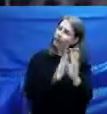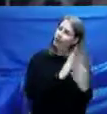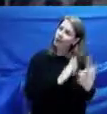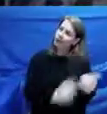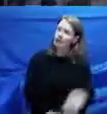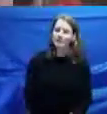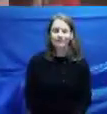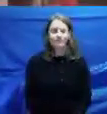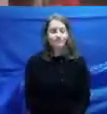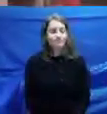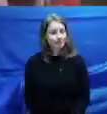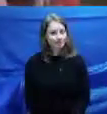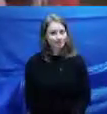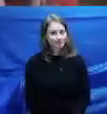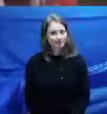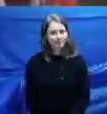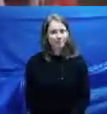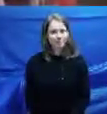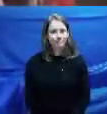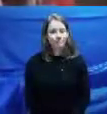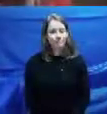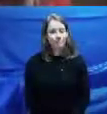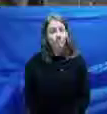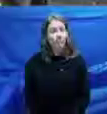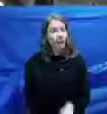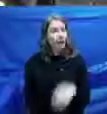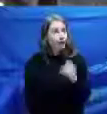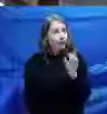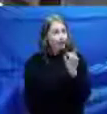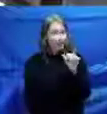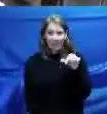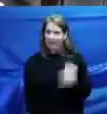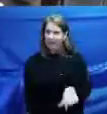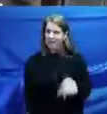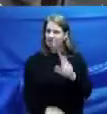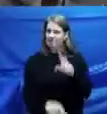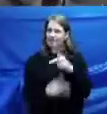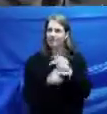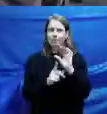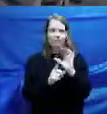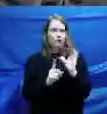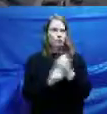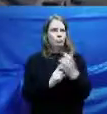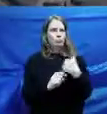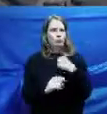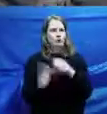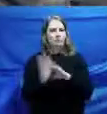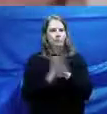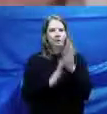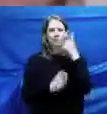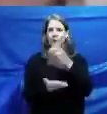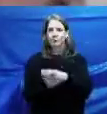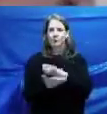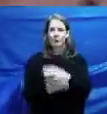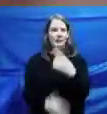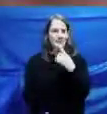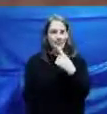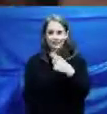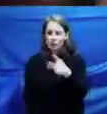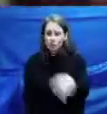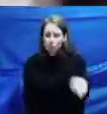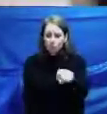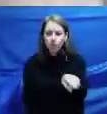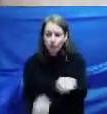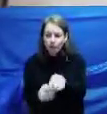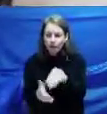students is that what you bring to the table is valuable. As teenagers, I